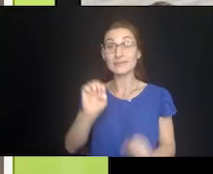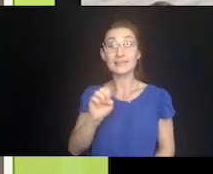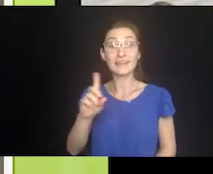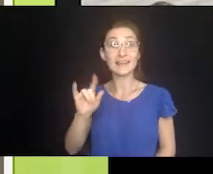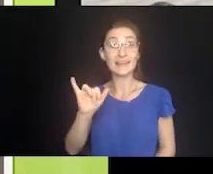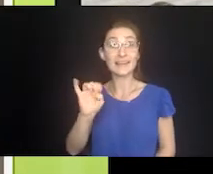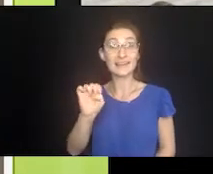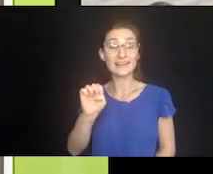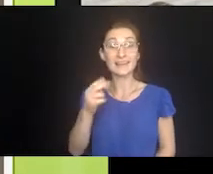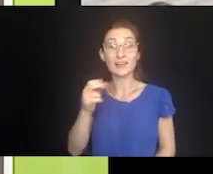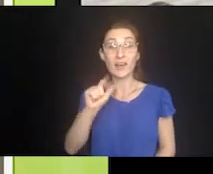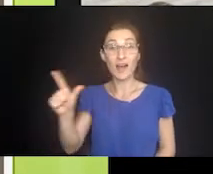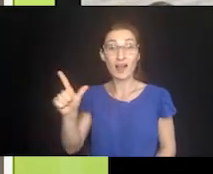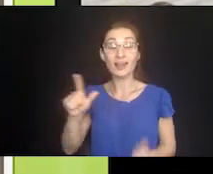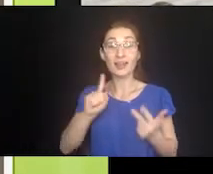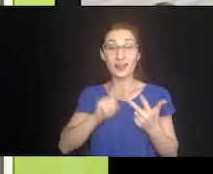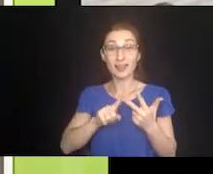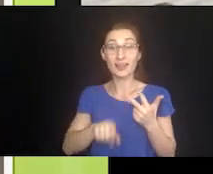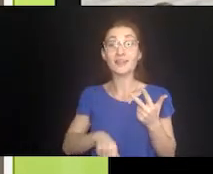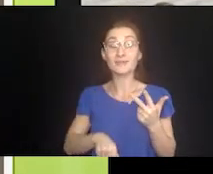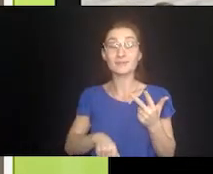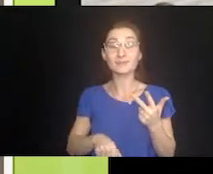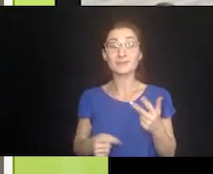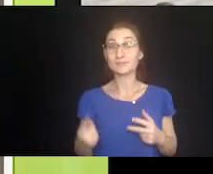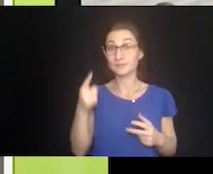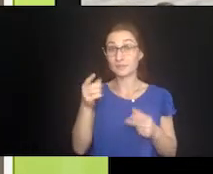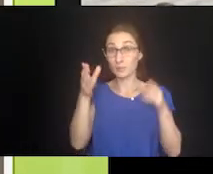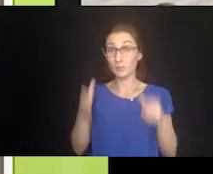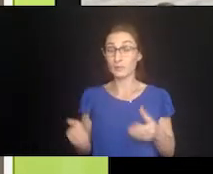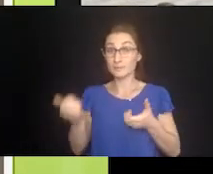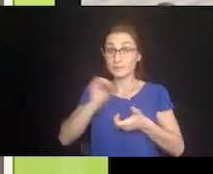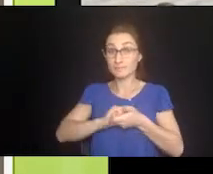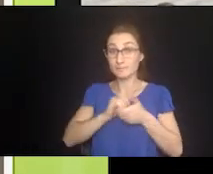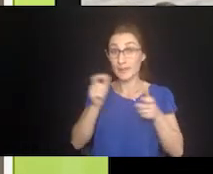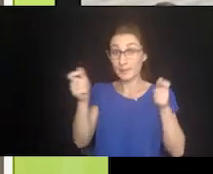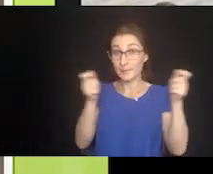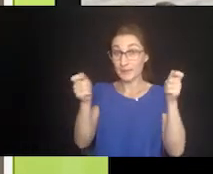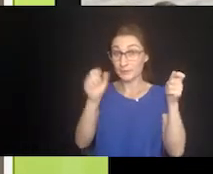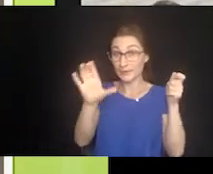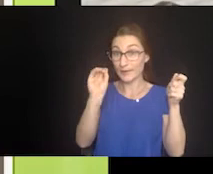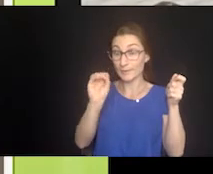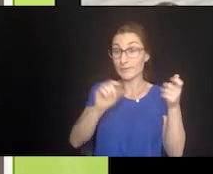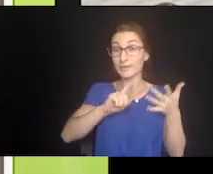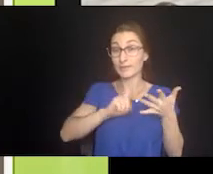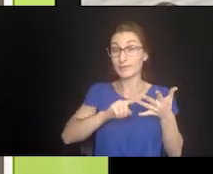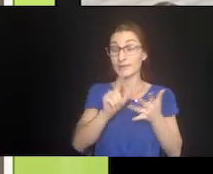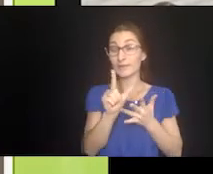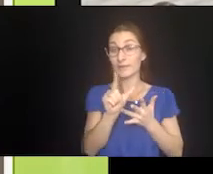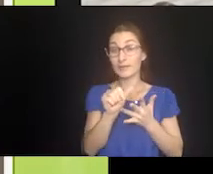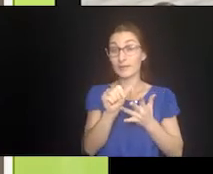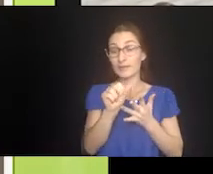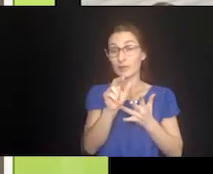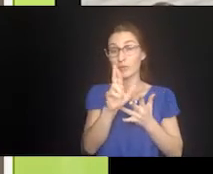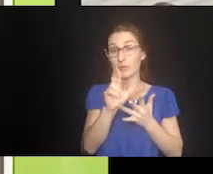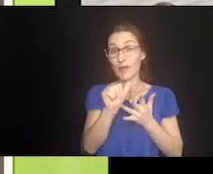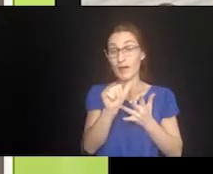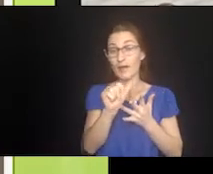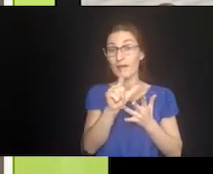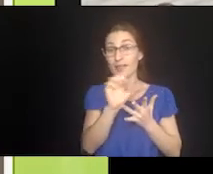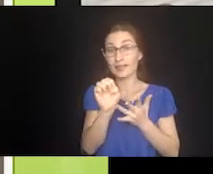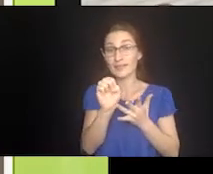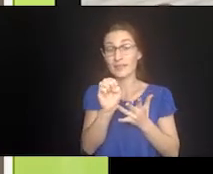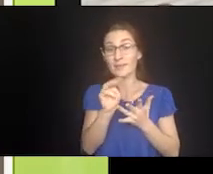our president, Eddie Hall, and one of the people that works with our management